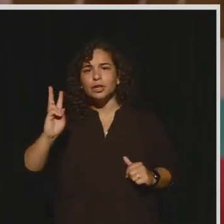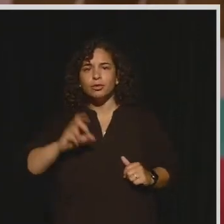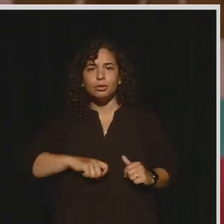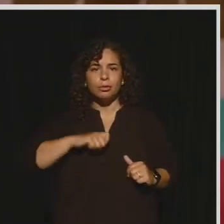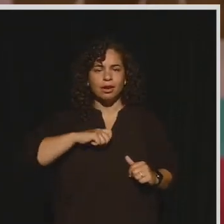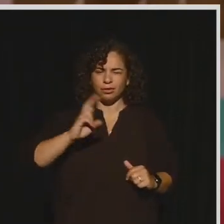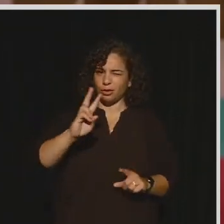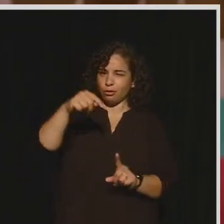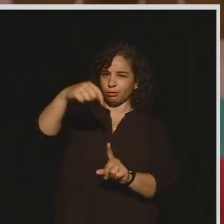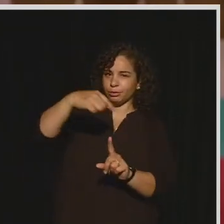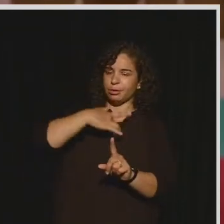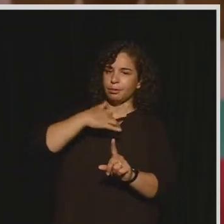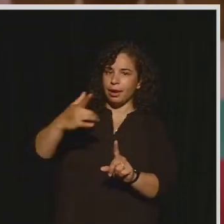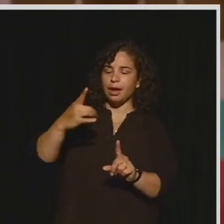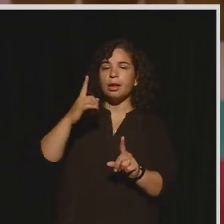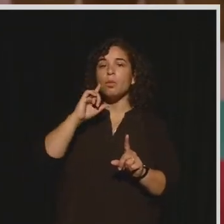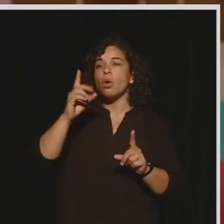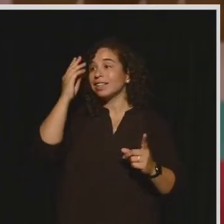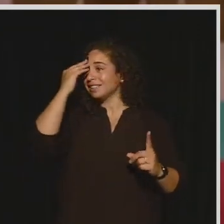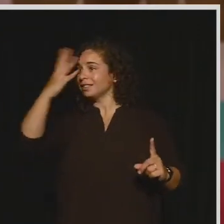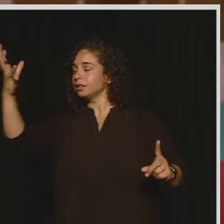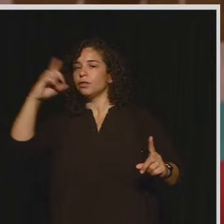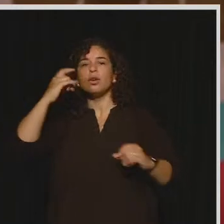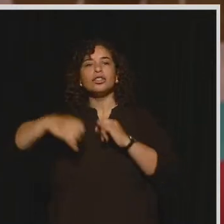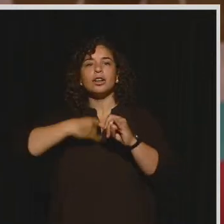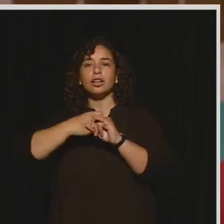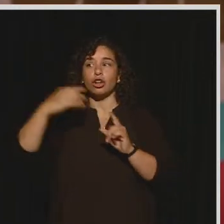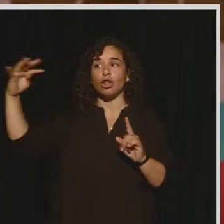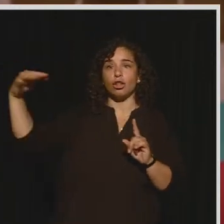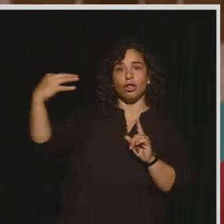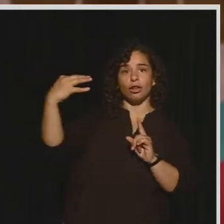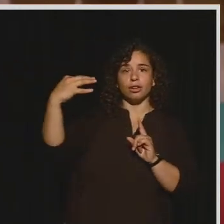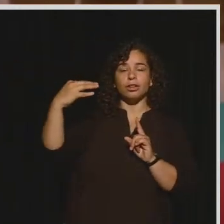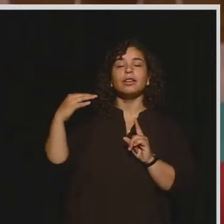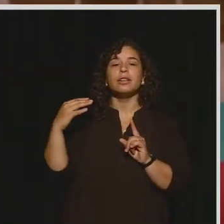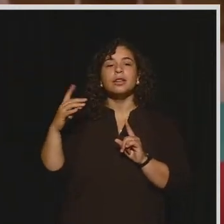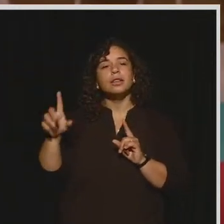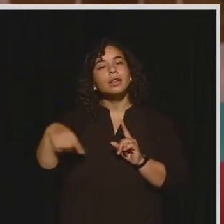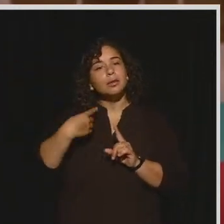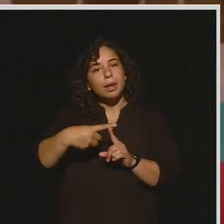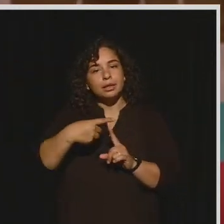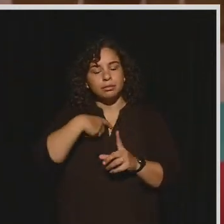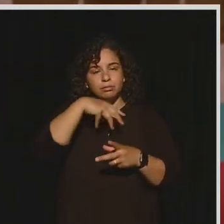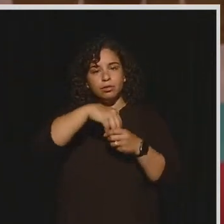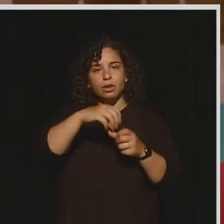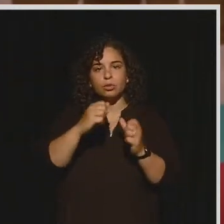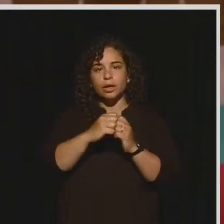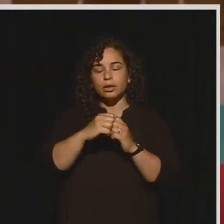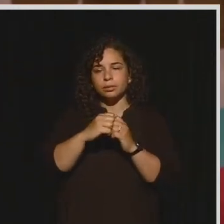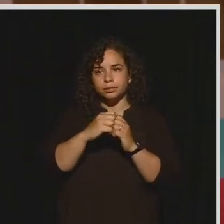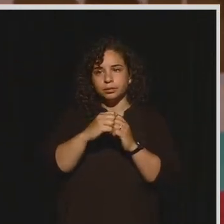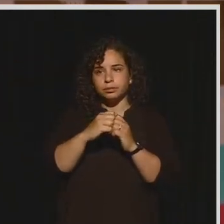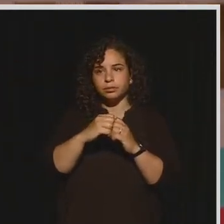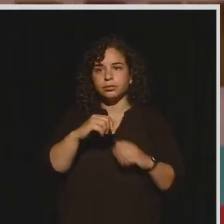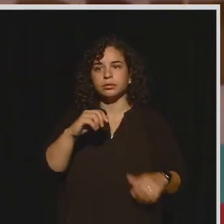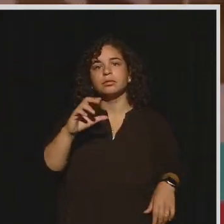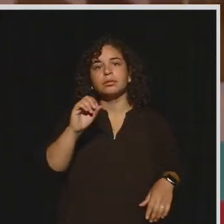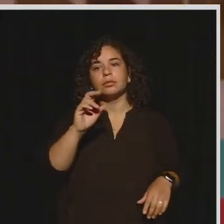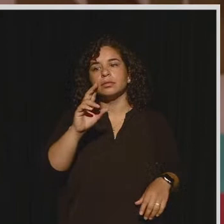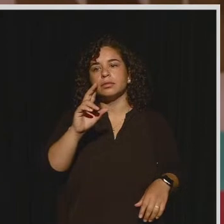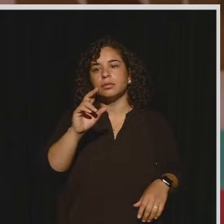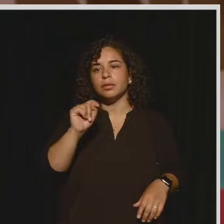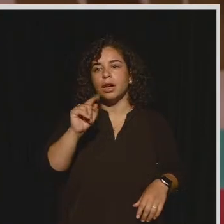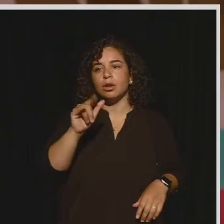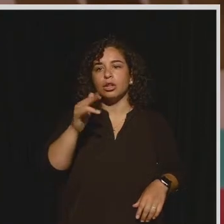general to the international LGBT travel segment. I also am involved with Outlook TV as a reporter and work in the